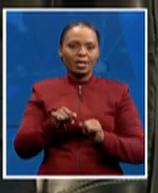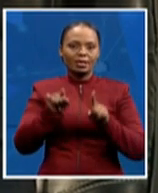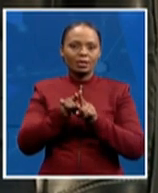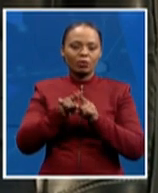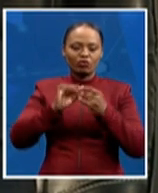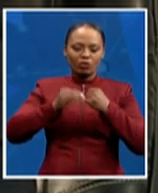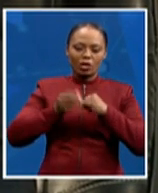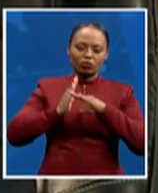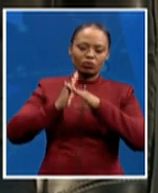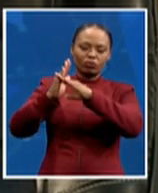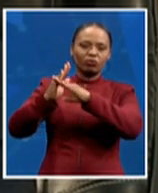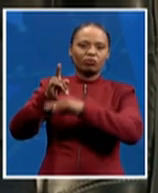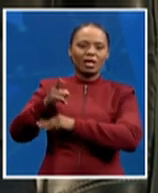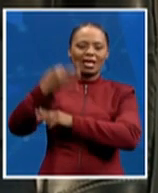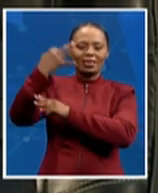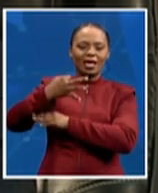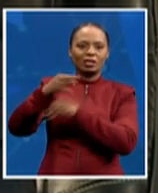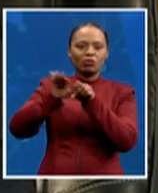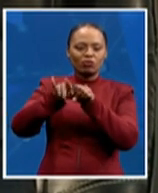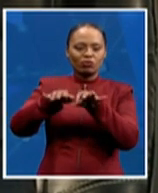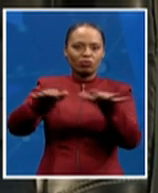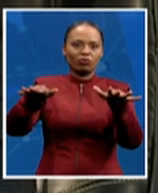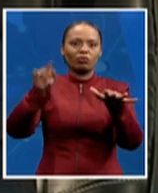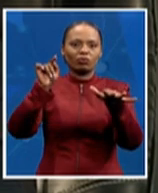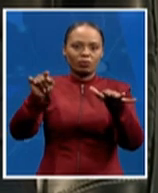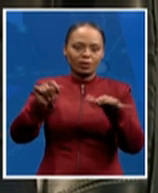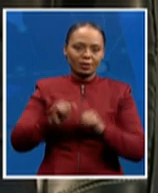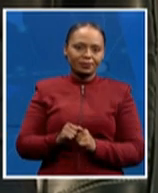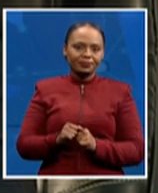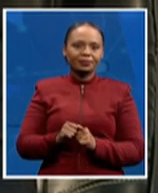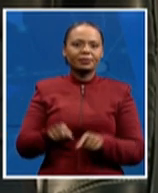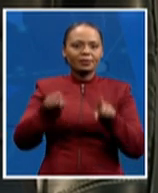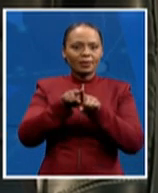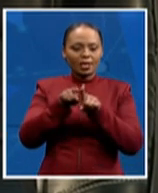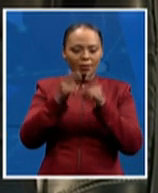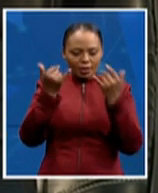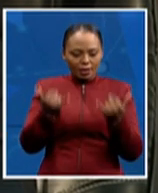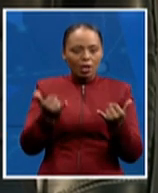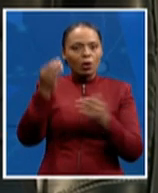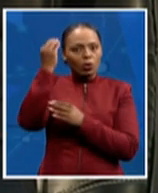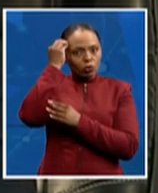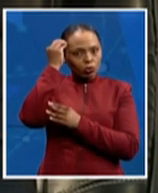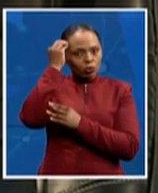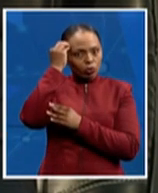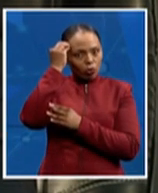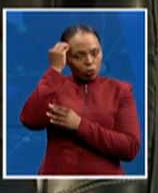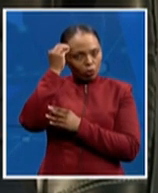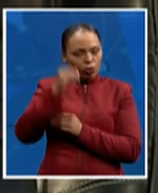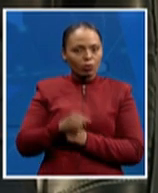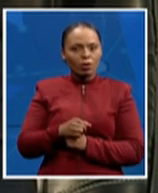country. We already know that 4 of the 9 provinces of our